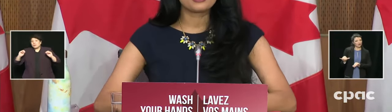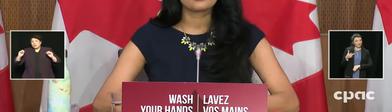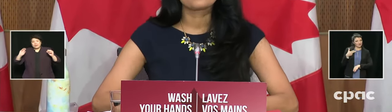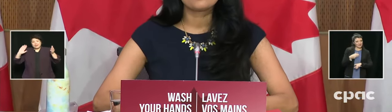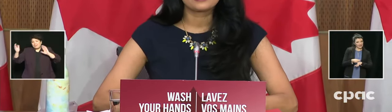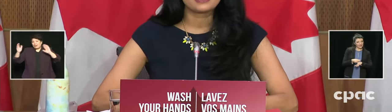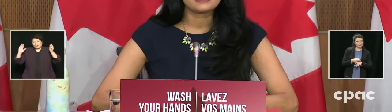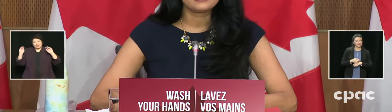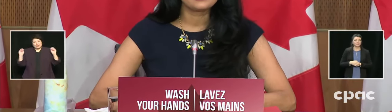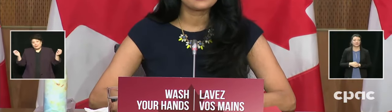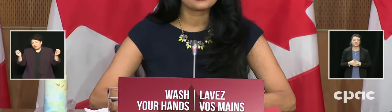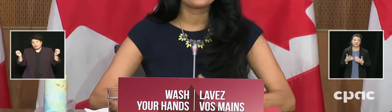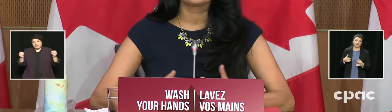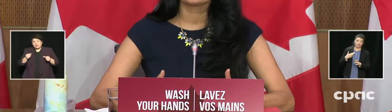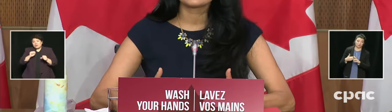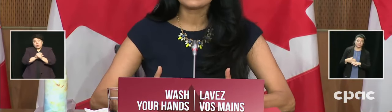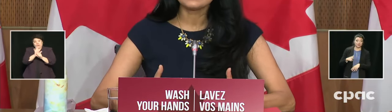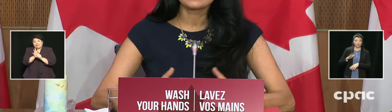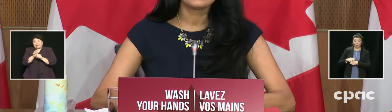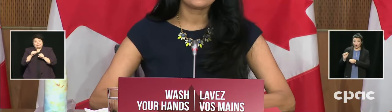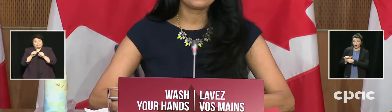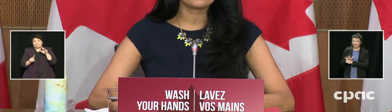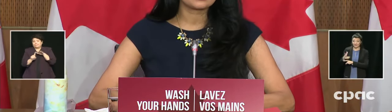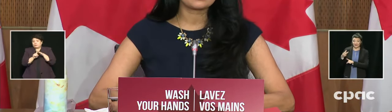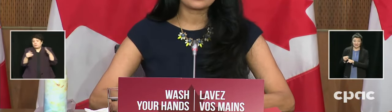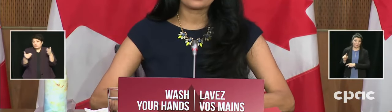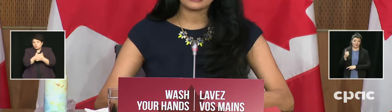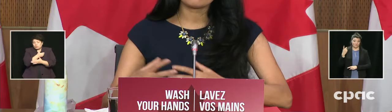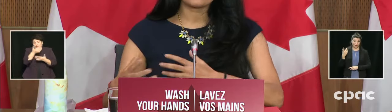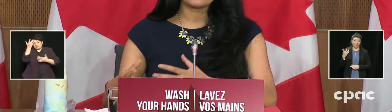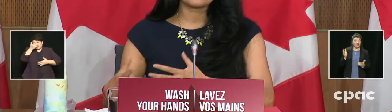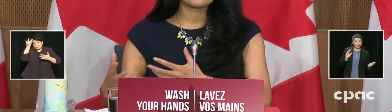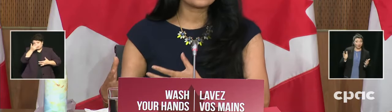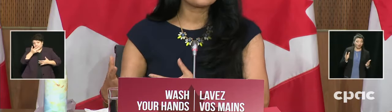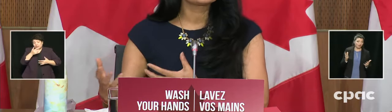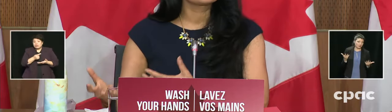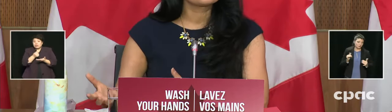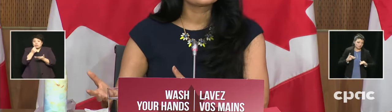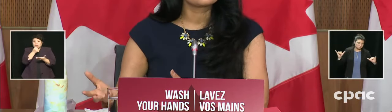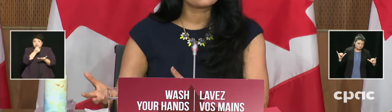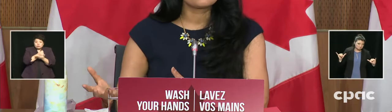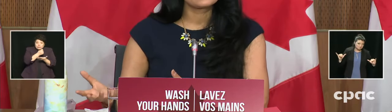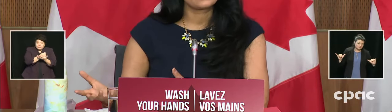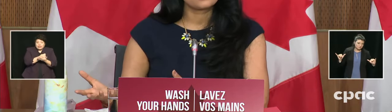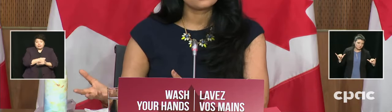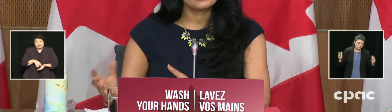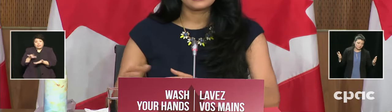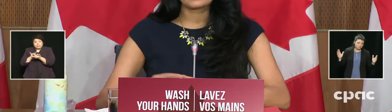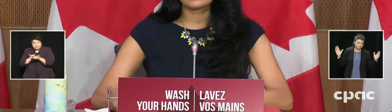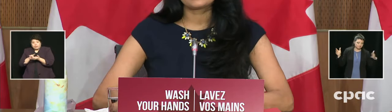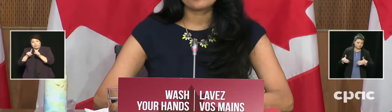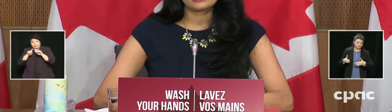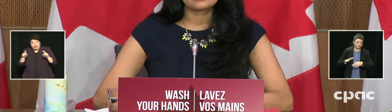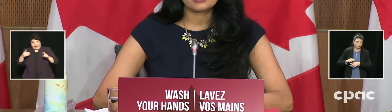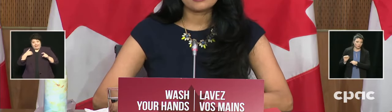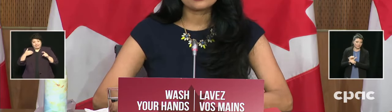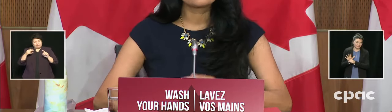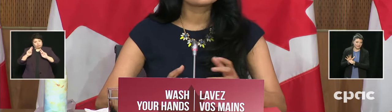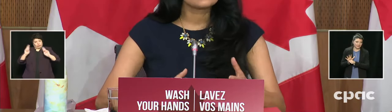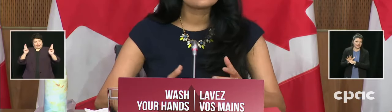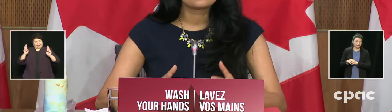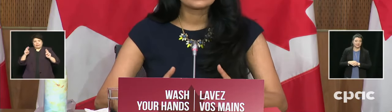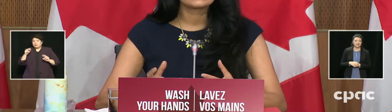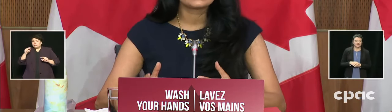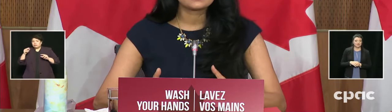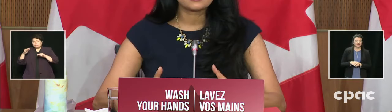dealing with COVID-19. It's a new disease. We don't necessarily have treatments or therapies that are standard of care at this point in time. So